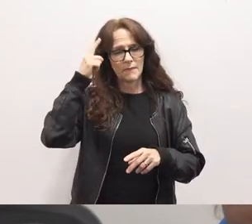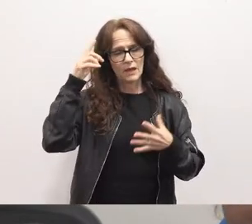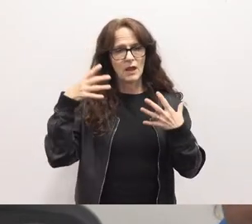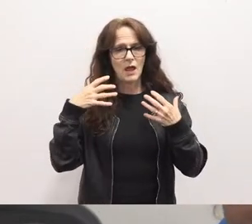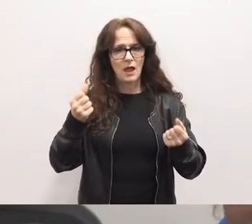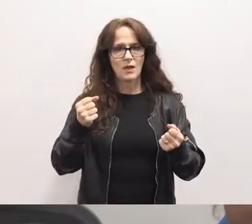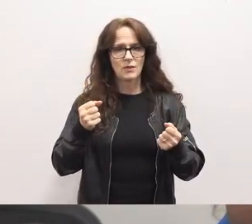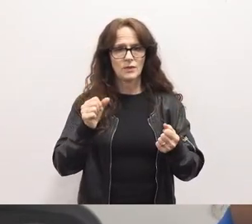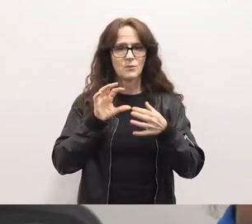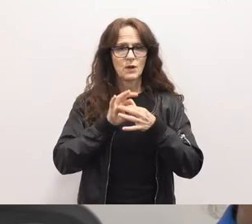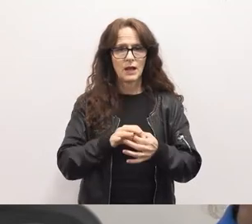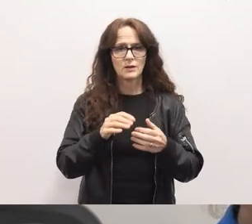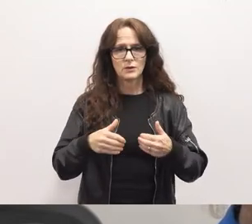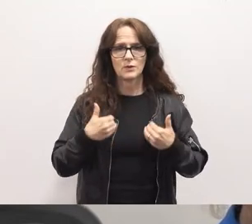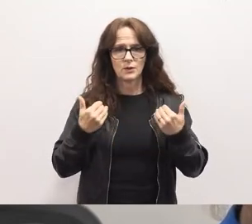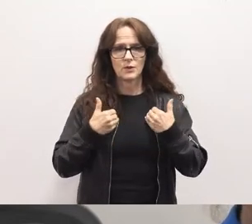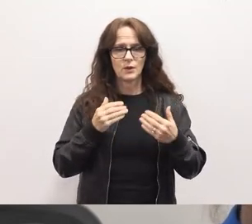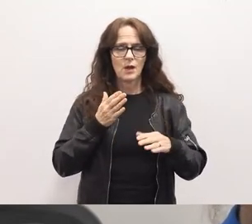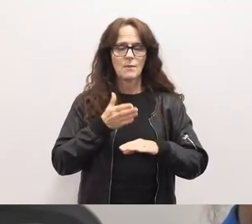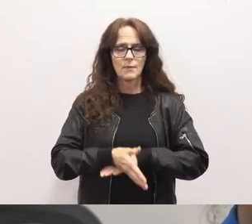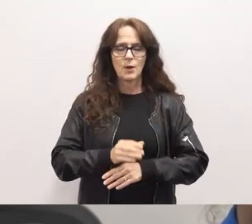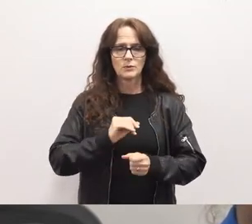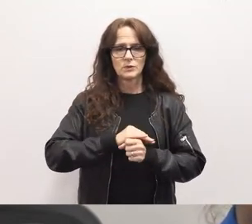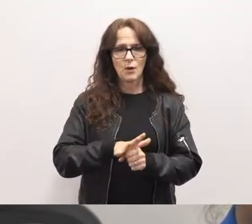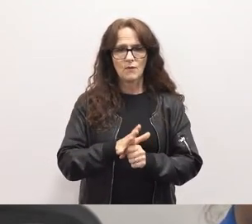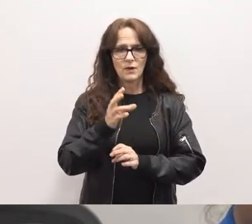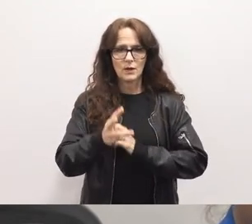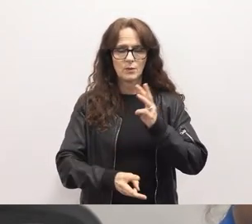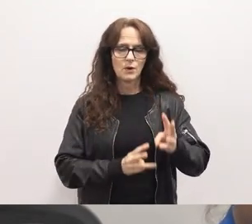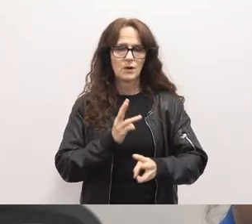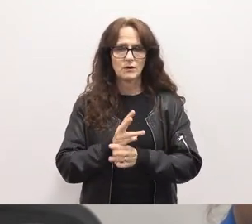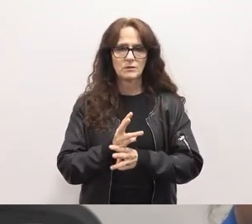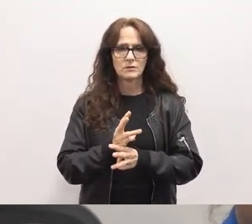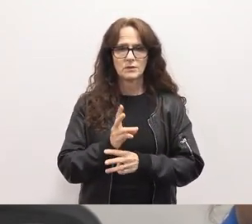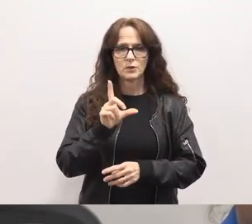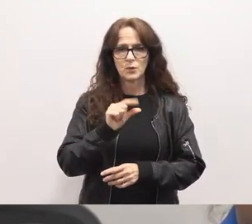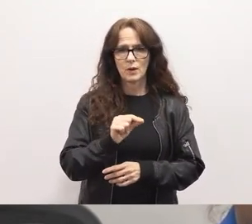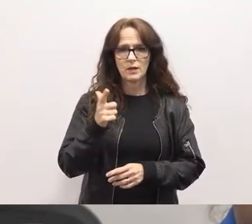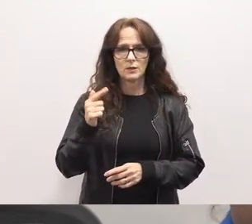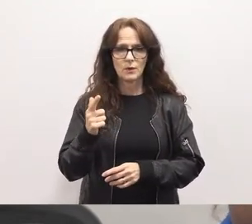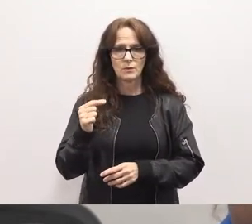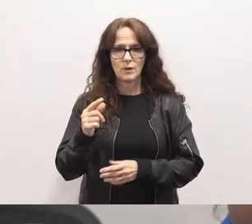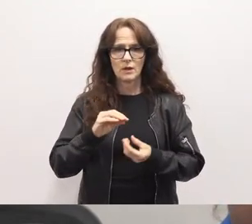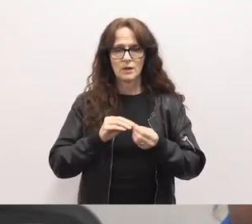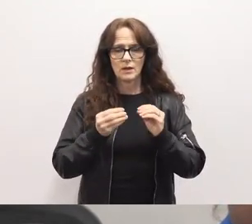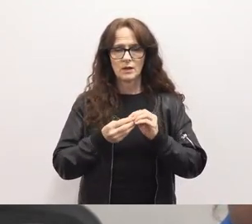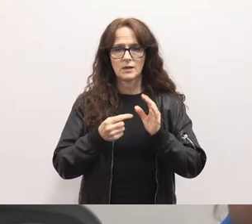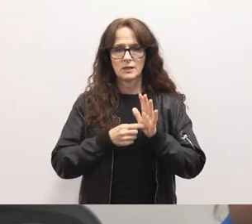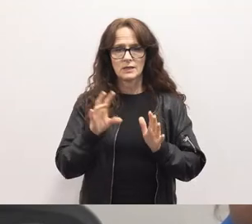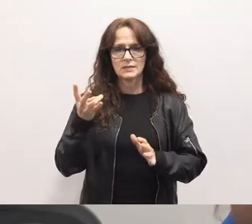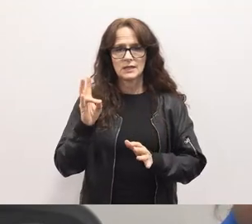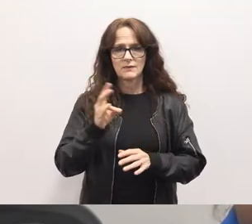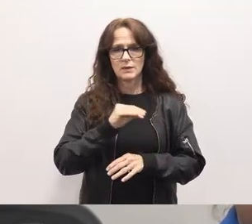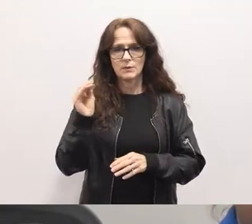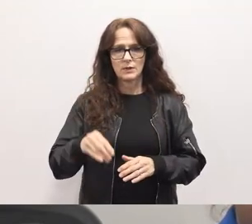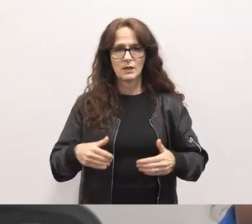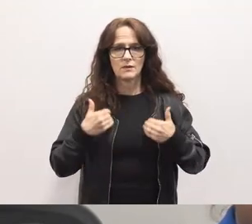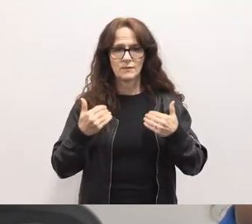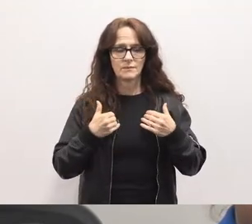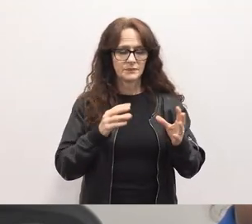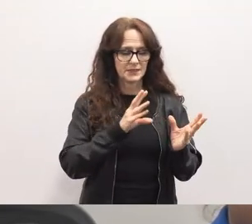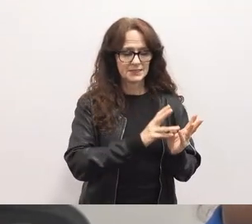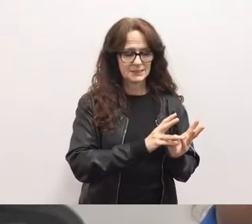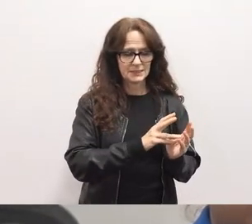our youth in a post-COVID world. In 2021, rates indicated 17% of our youth, ages 6